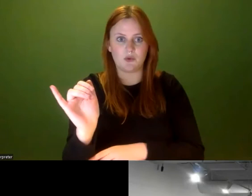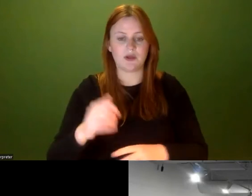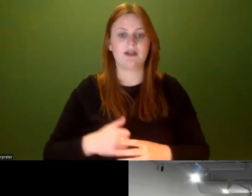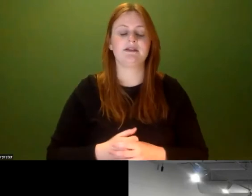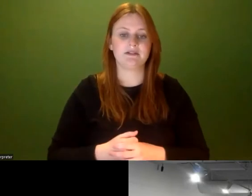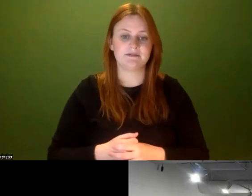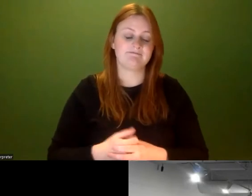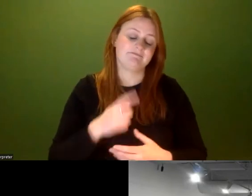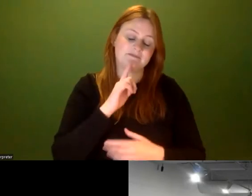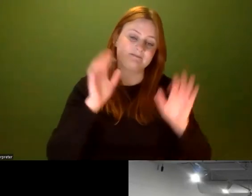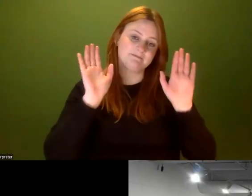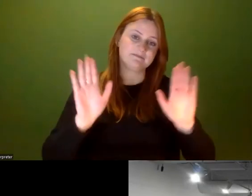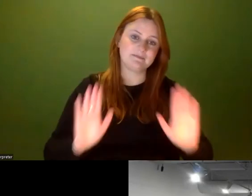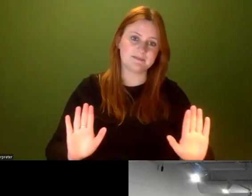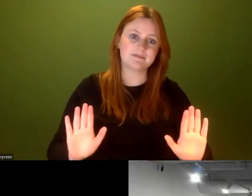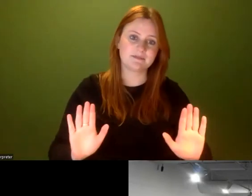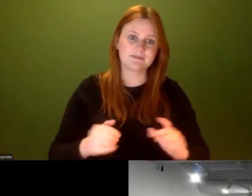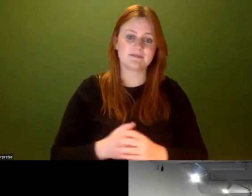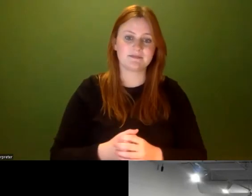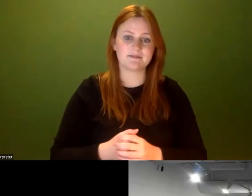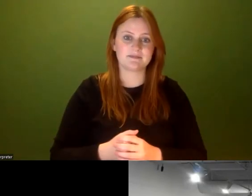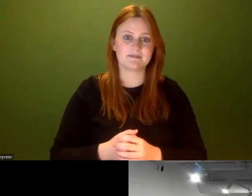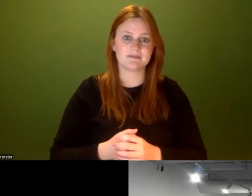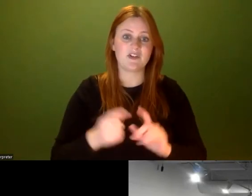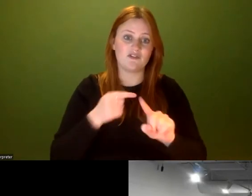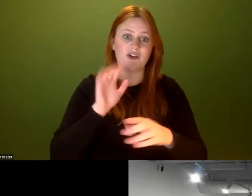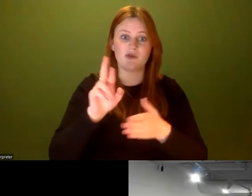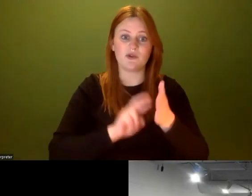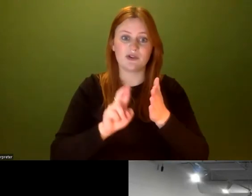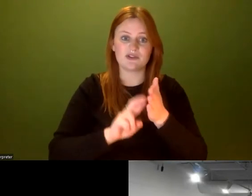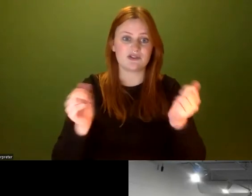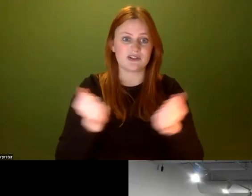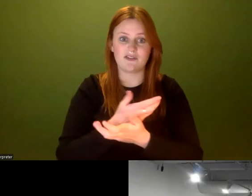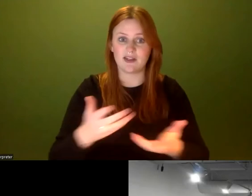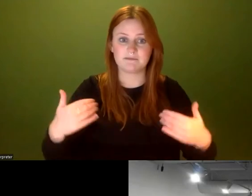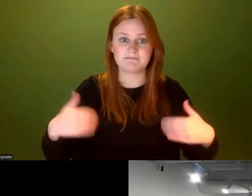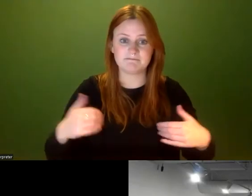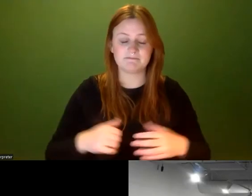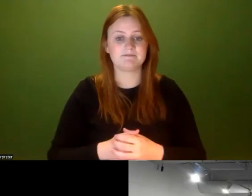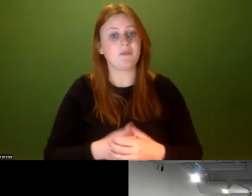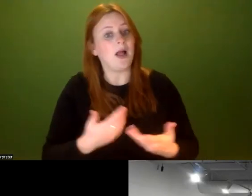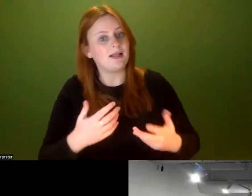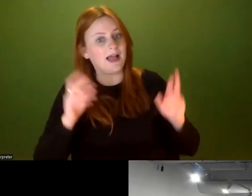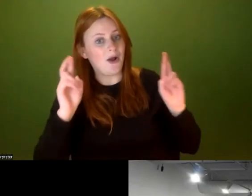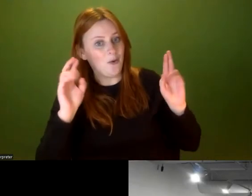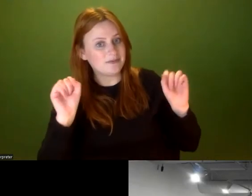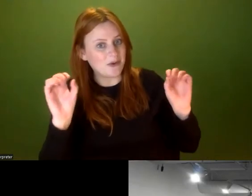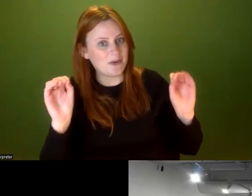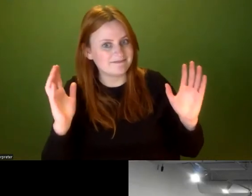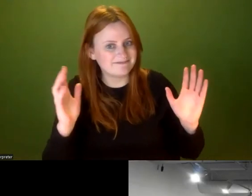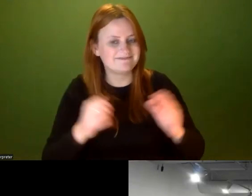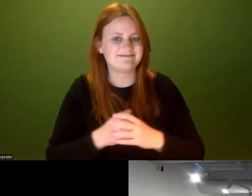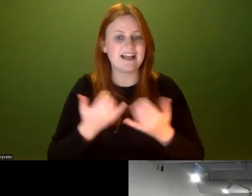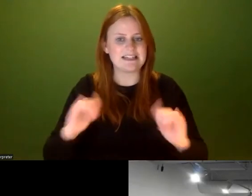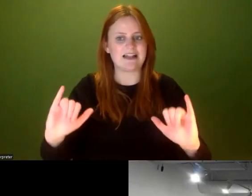just fantastic through your research. Yeah. Well, I certainly hope they are. They still all speak